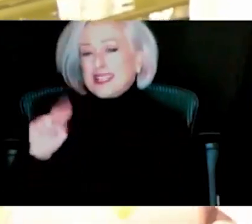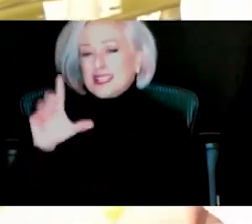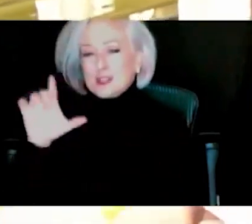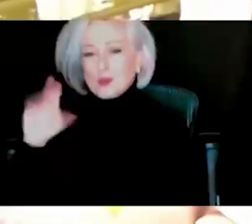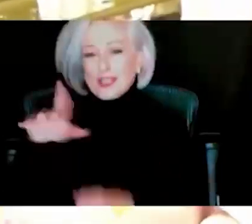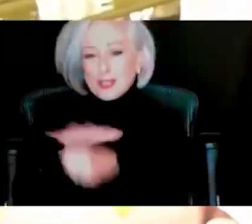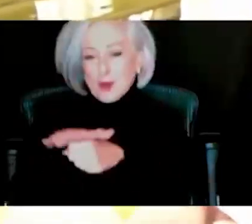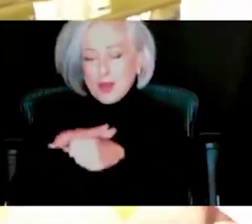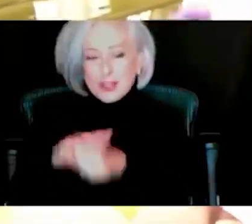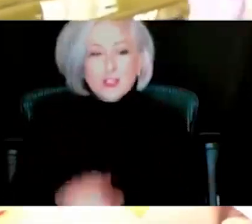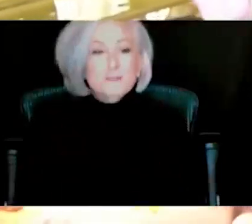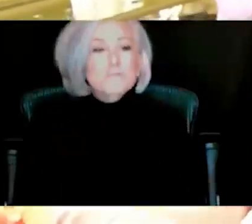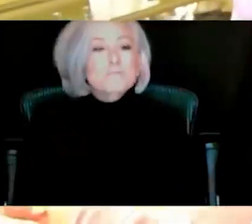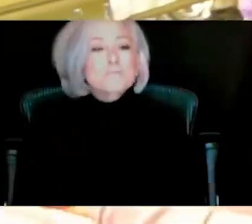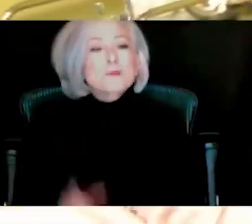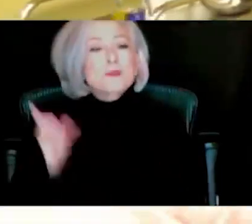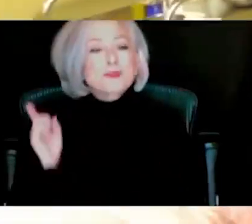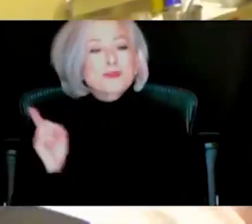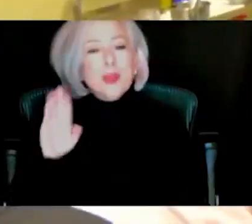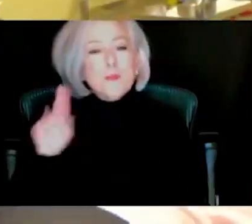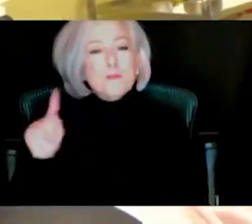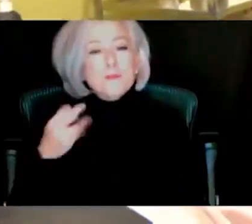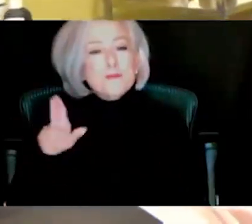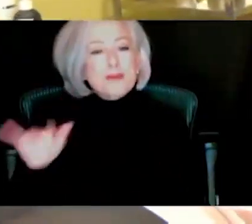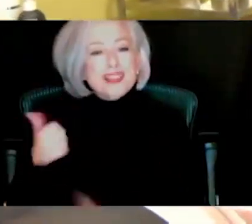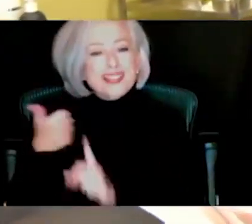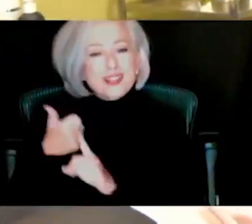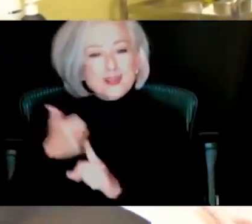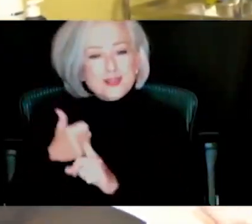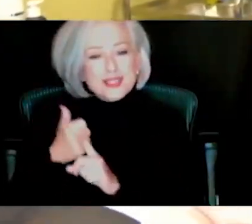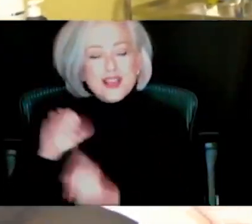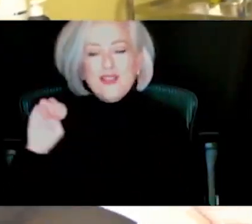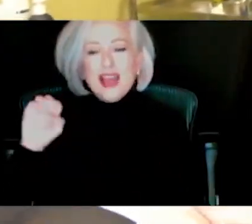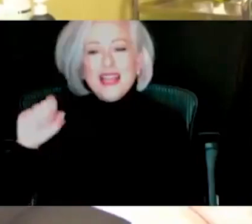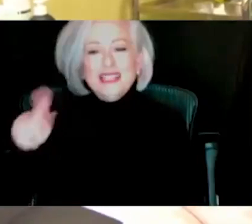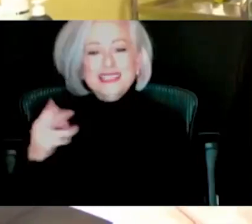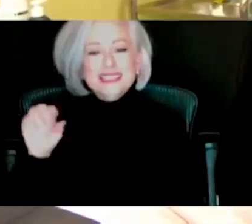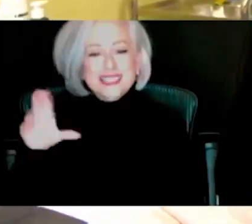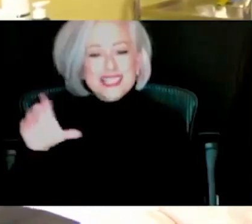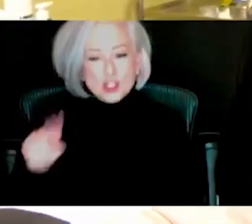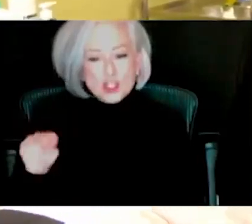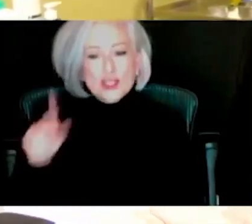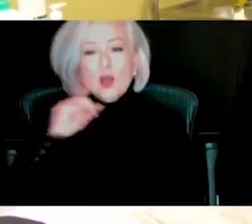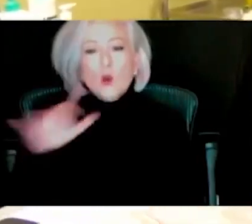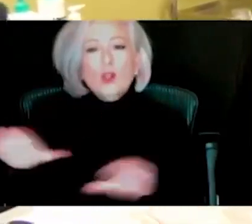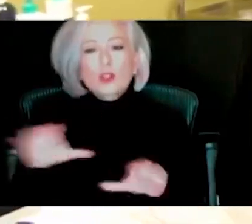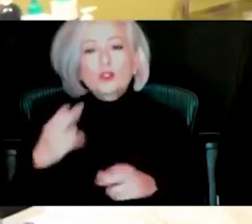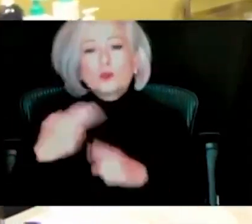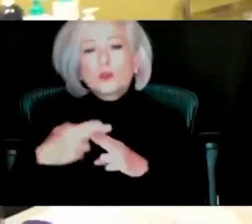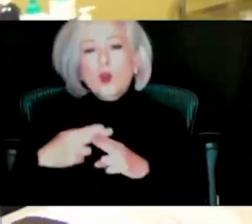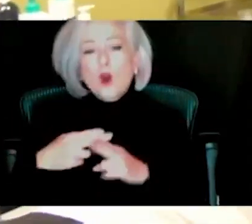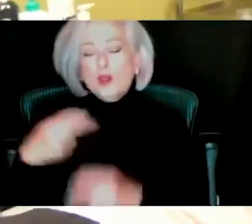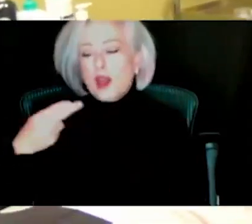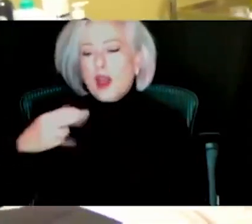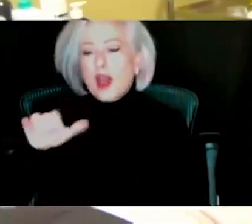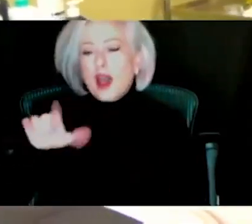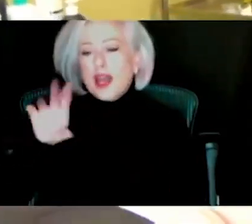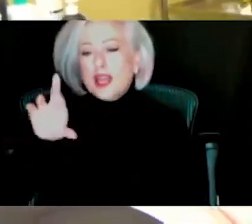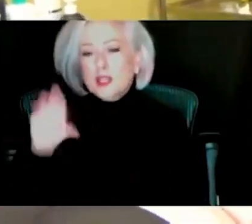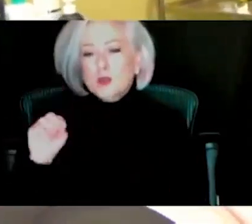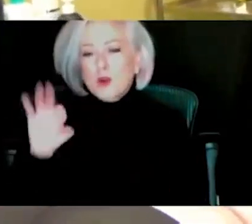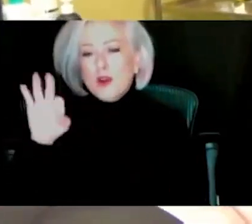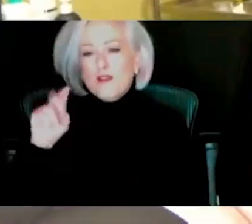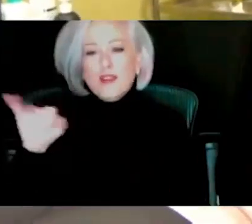Well, this is Bethany. She's one of our estheticians, and she's going to be performing a Hydrafacial. Many people don't know that we